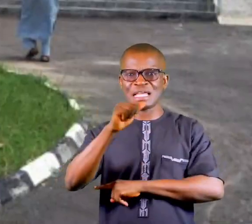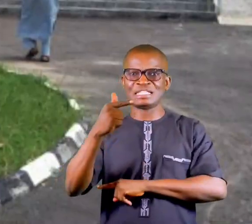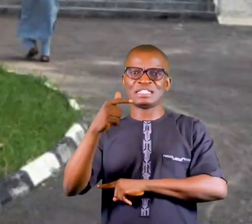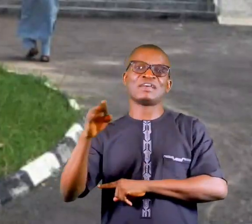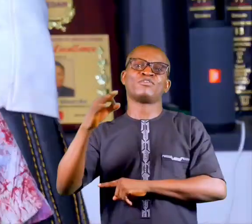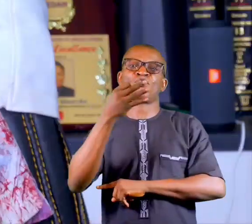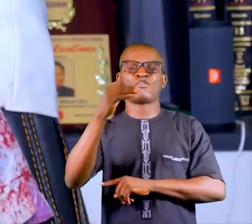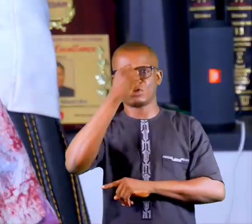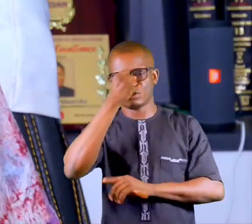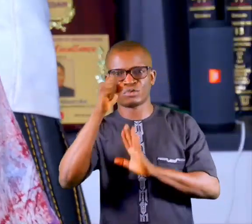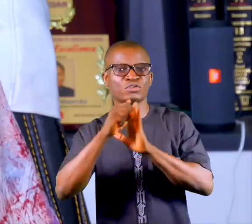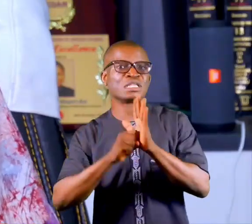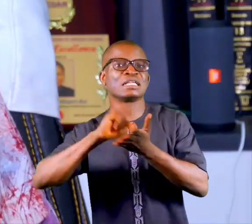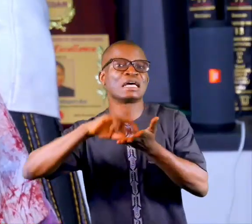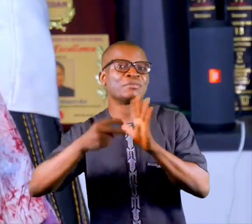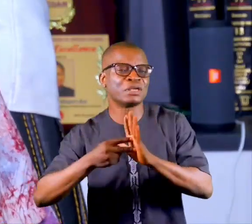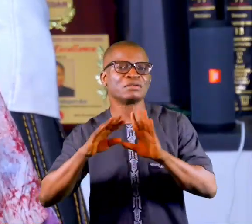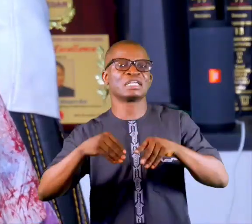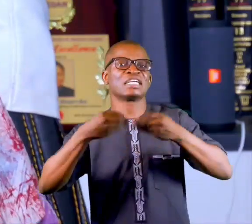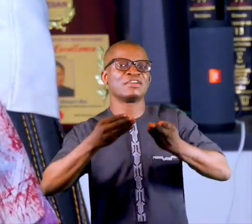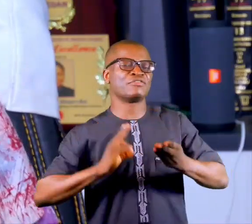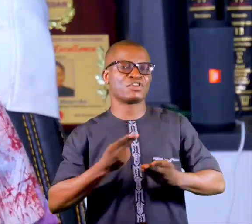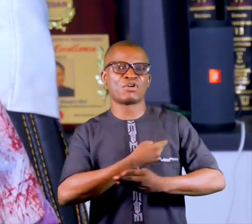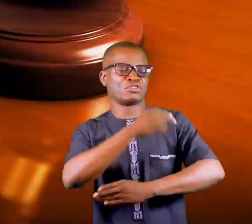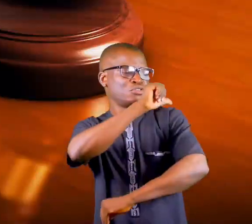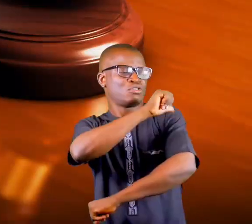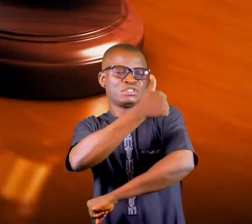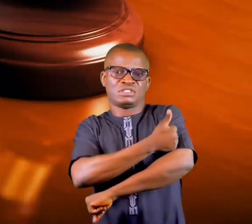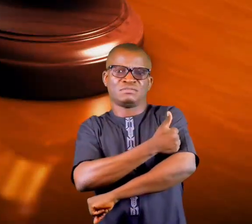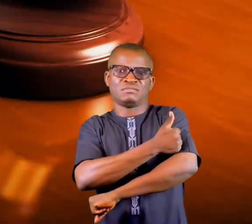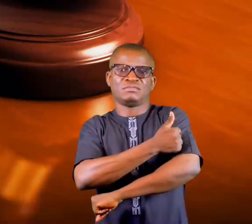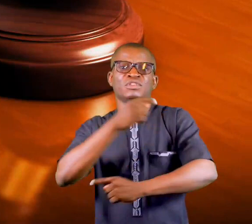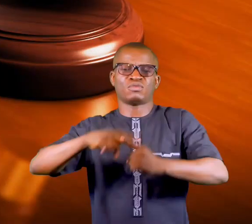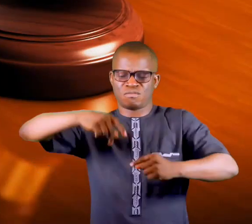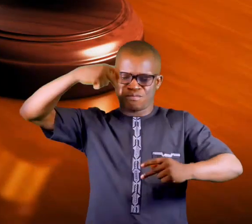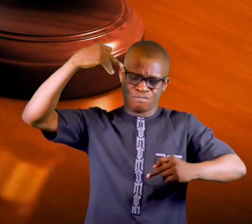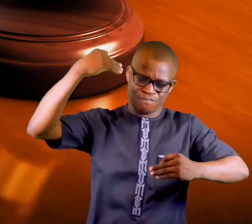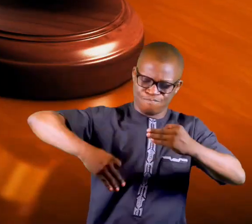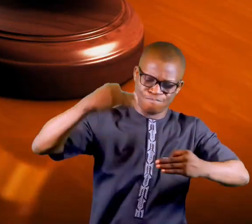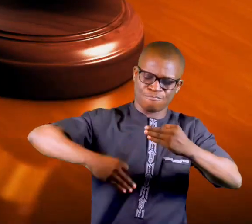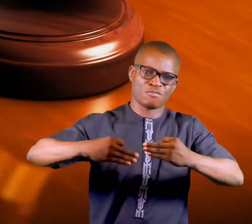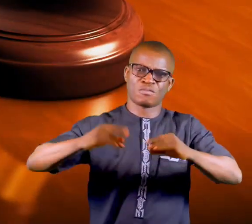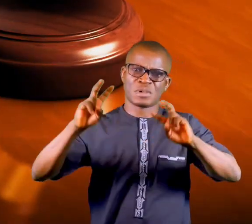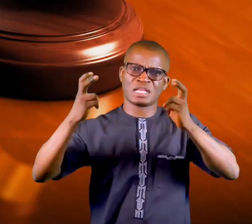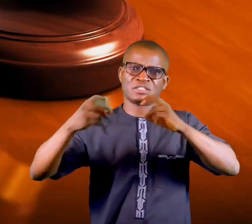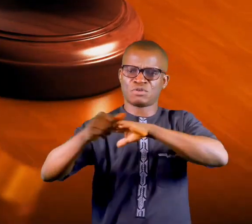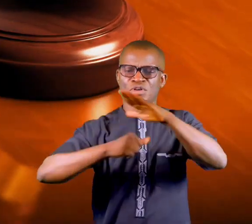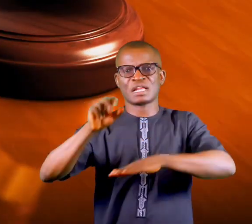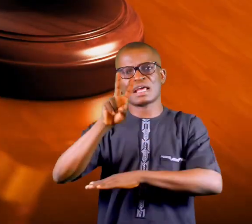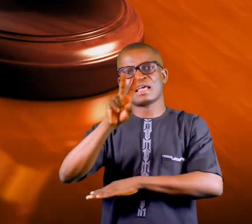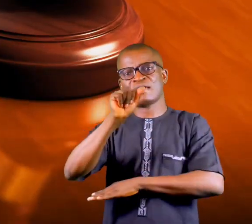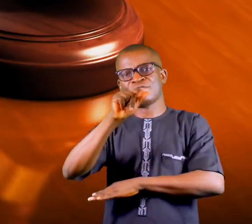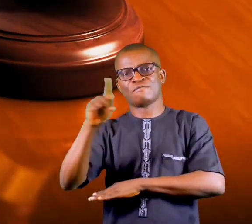State, which basically means giving us authority to prosecute cases under their Violence Against Persons